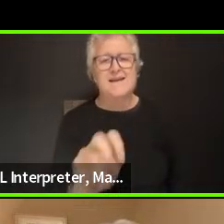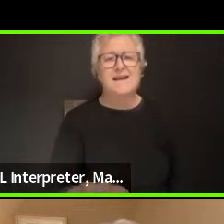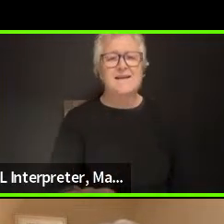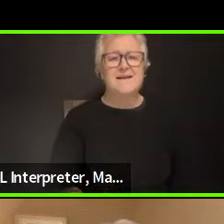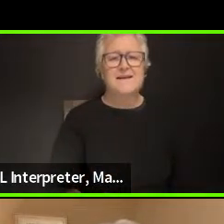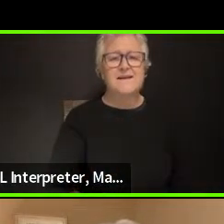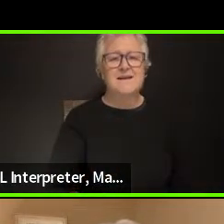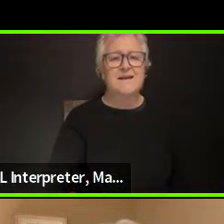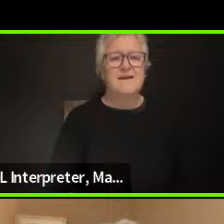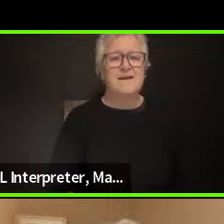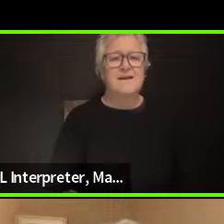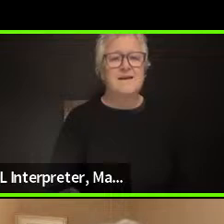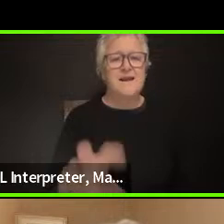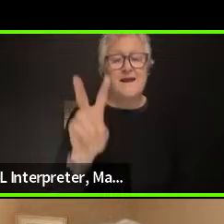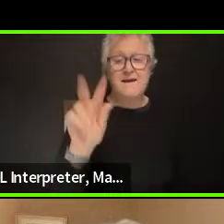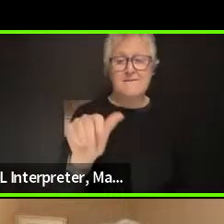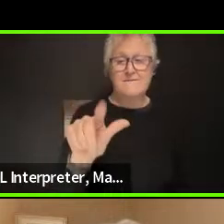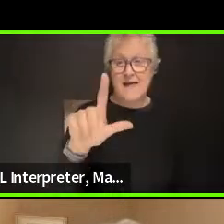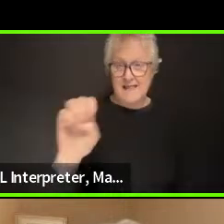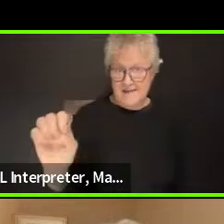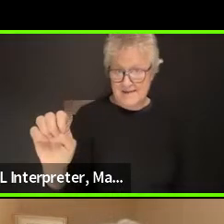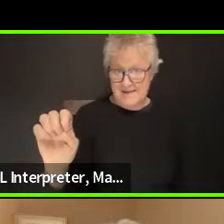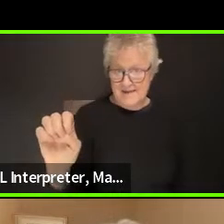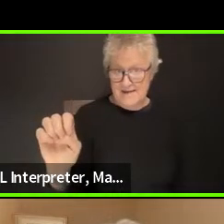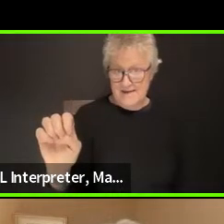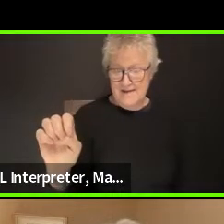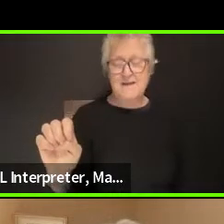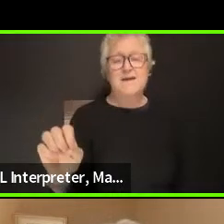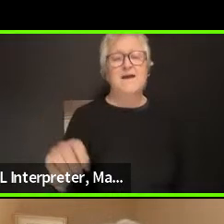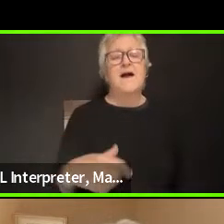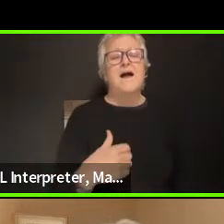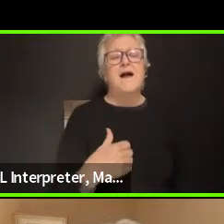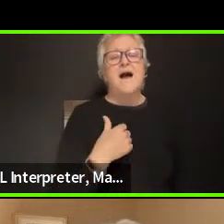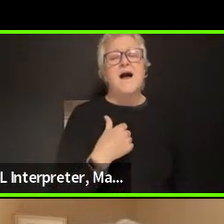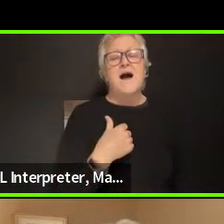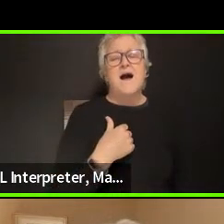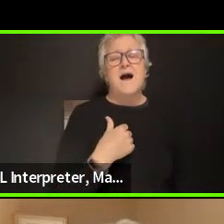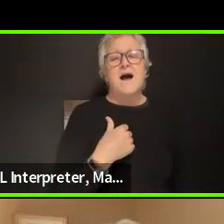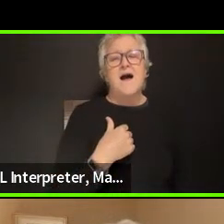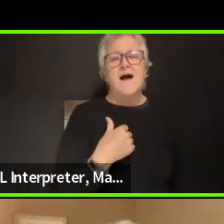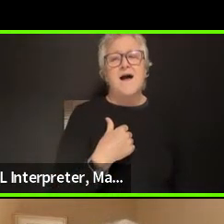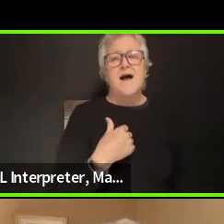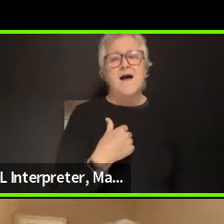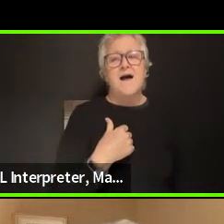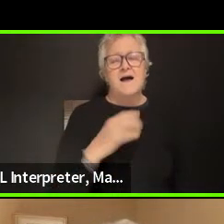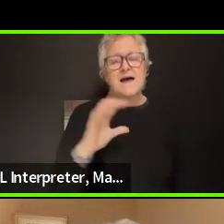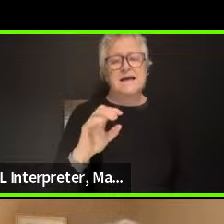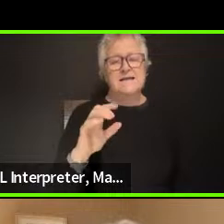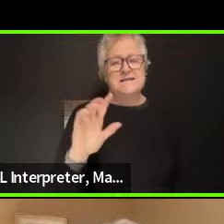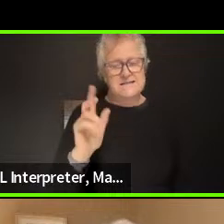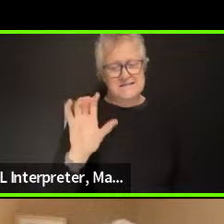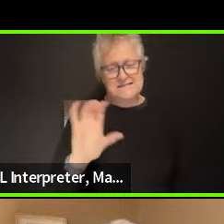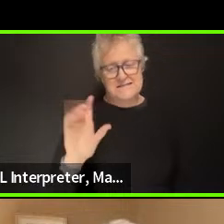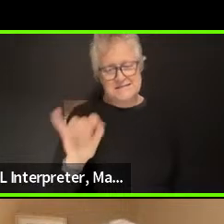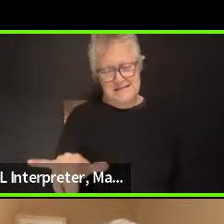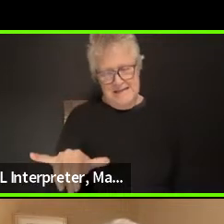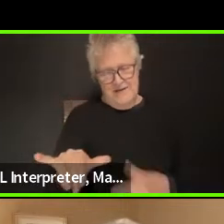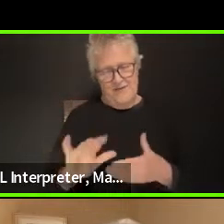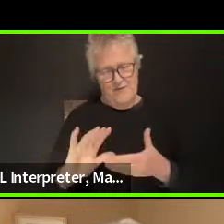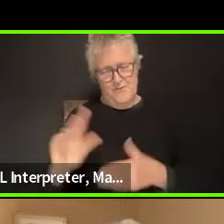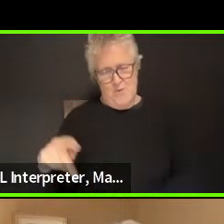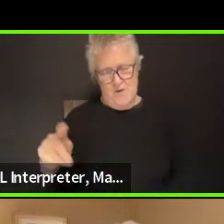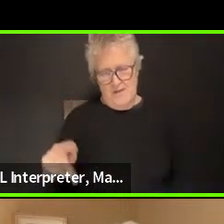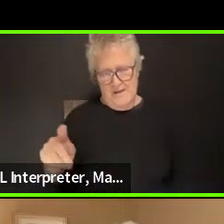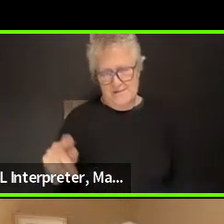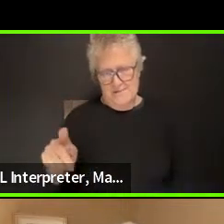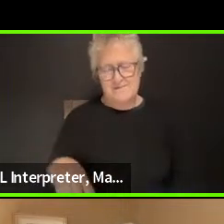member, and I'm trying to every year grow a little bit more of my food in my garden. So I